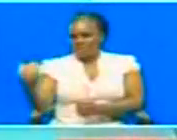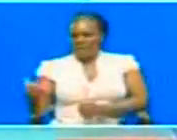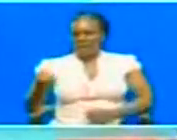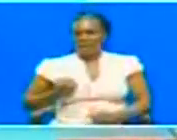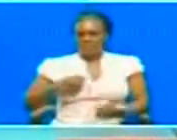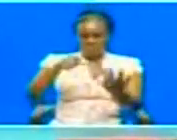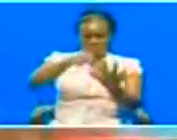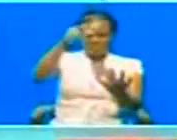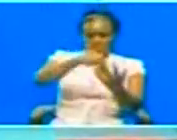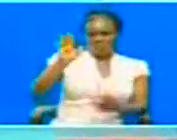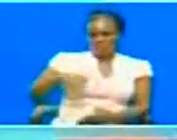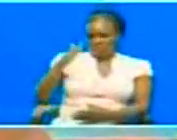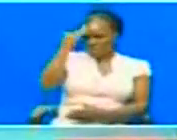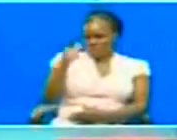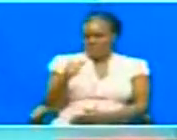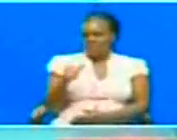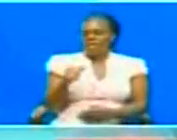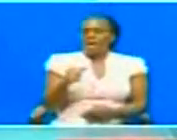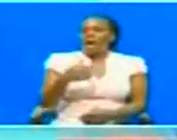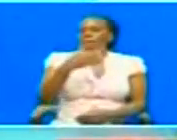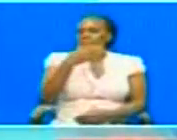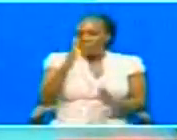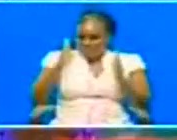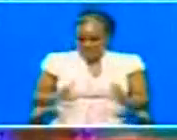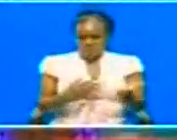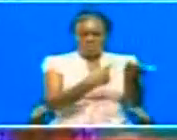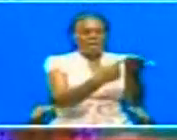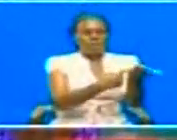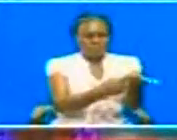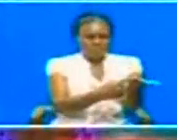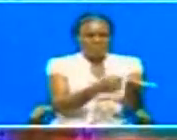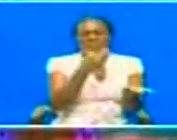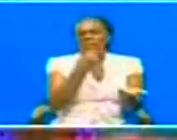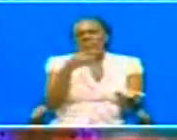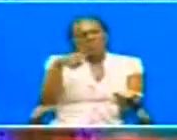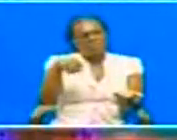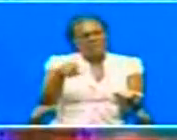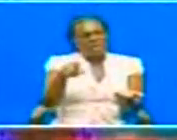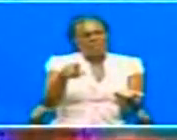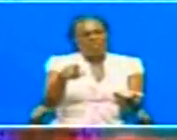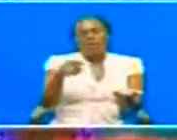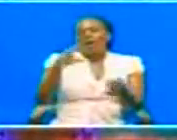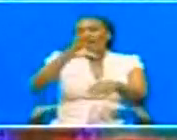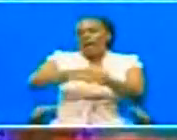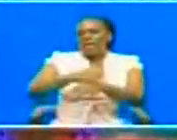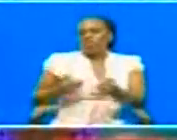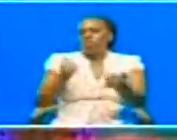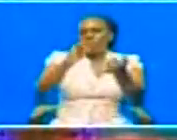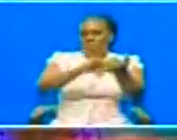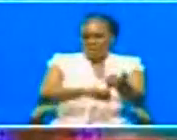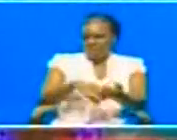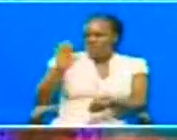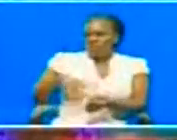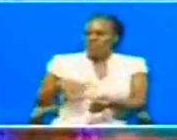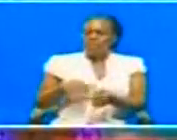I chose women because I feel if it's a person with albinism, a man, he will somehow get a wife and have children. Women find